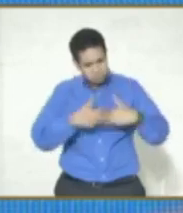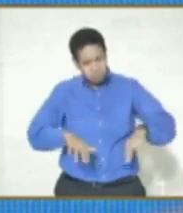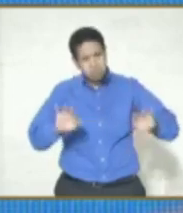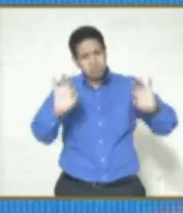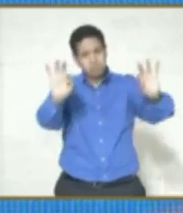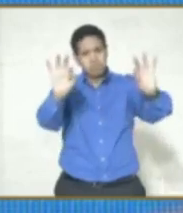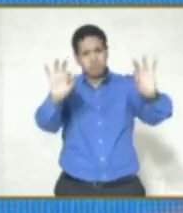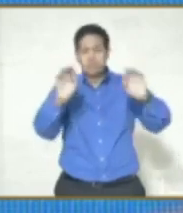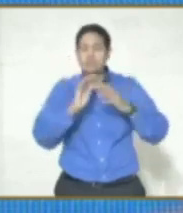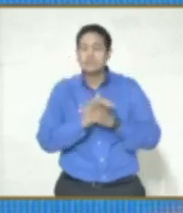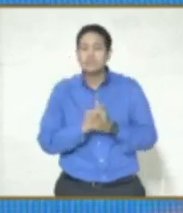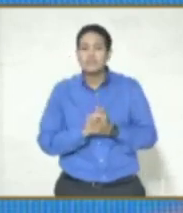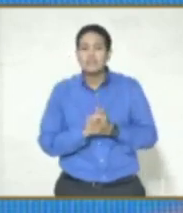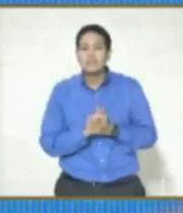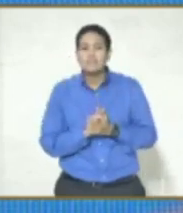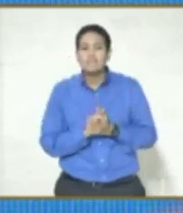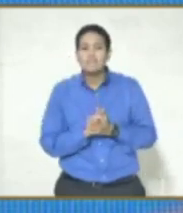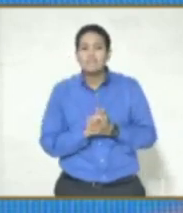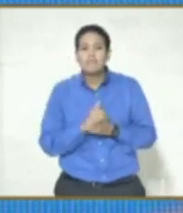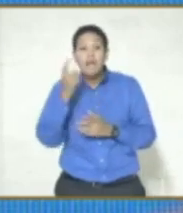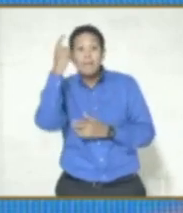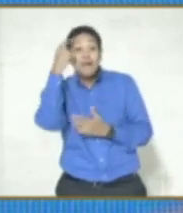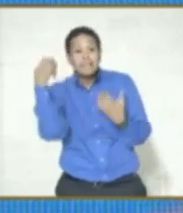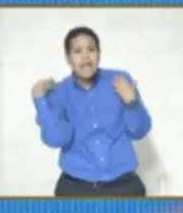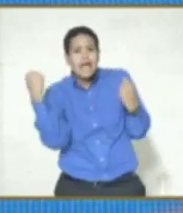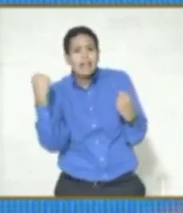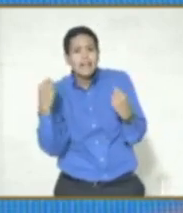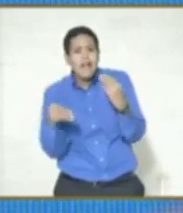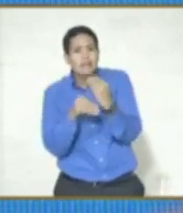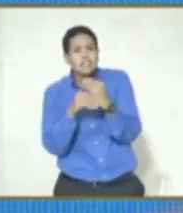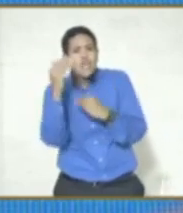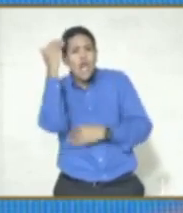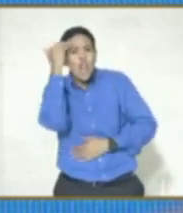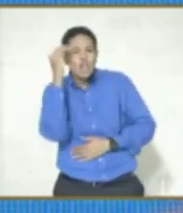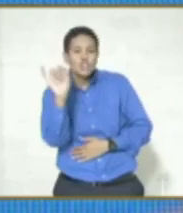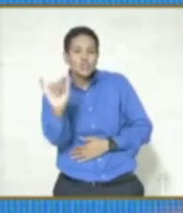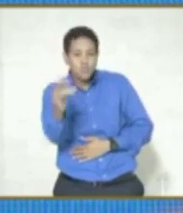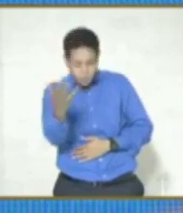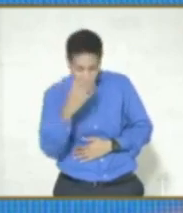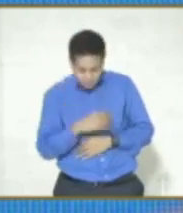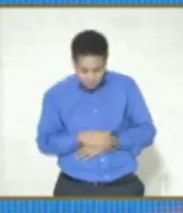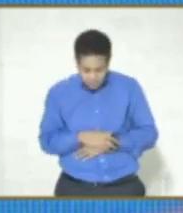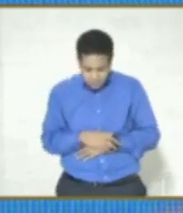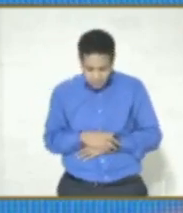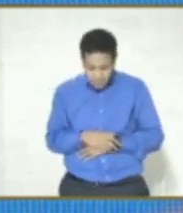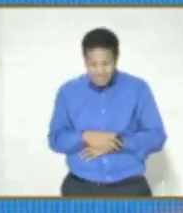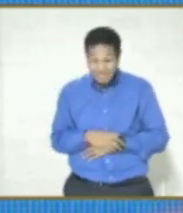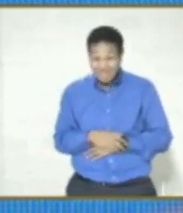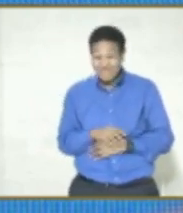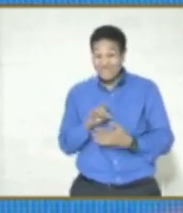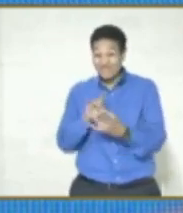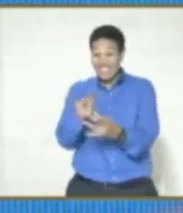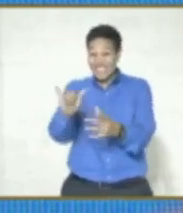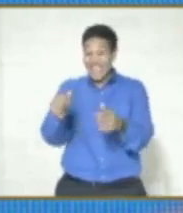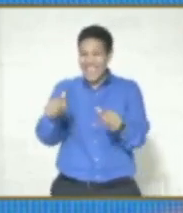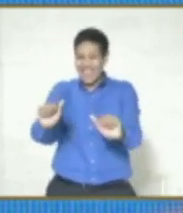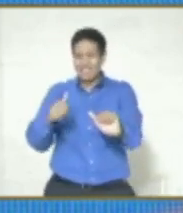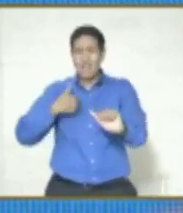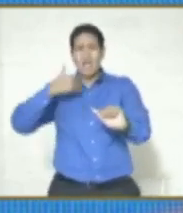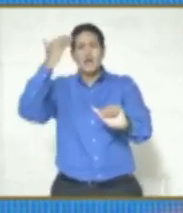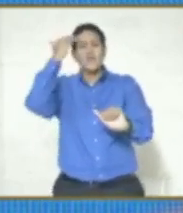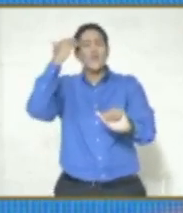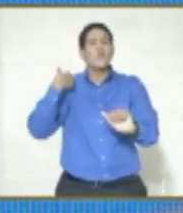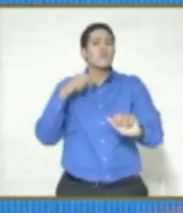the mental health are also acknowledged. So in that effort, I know that we are